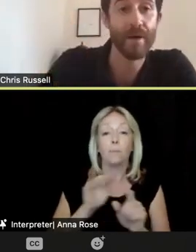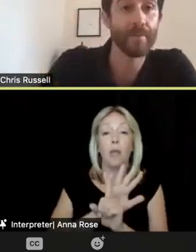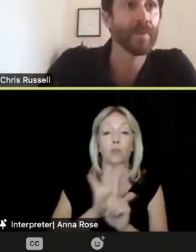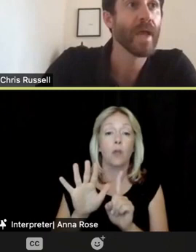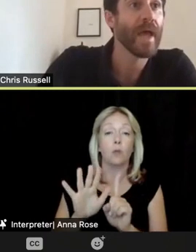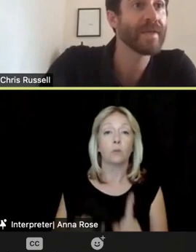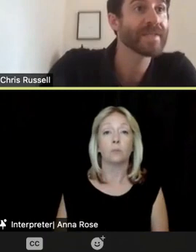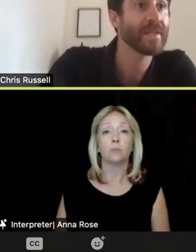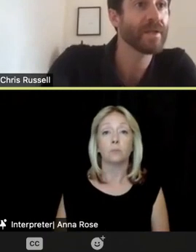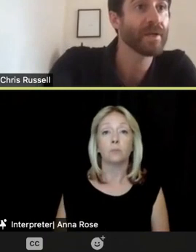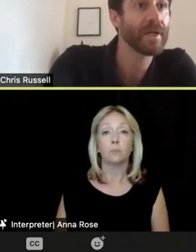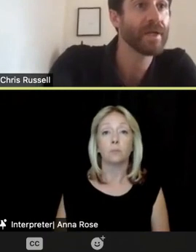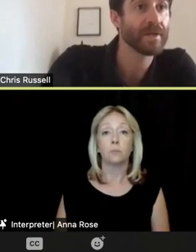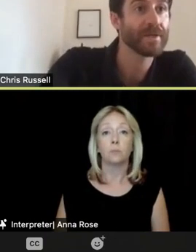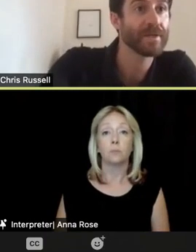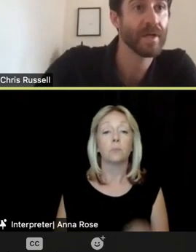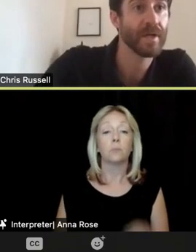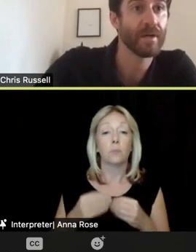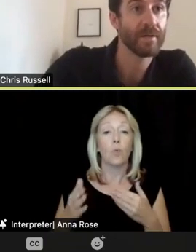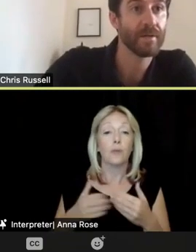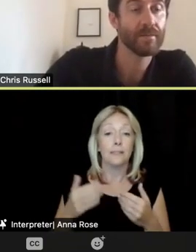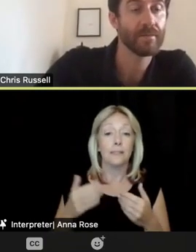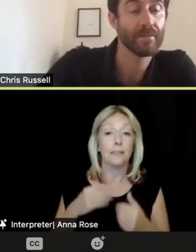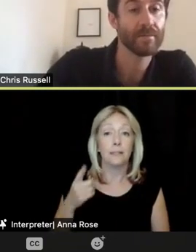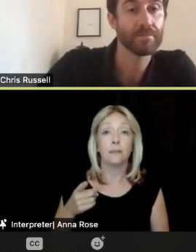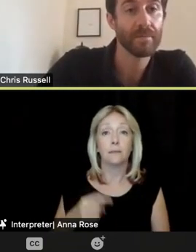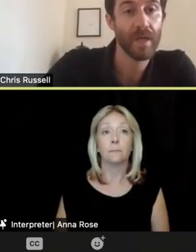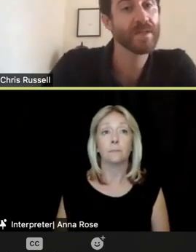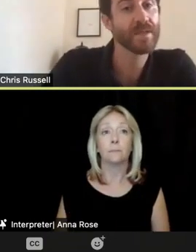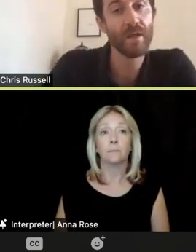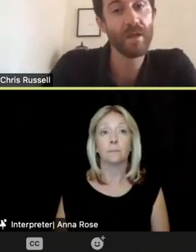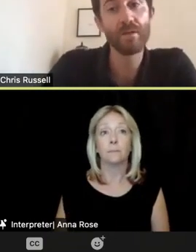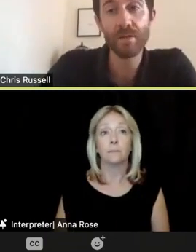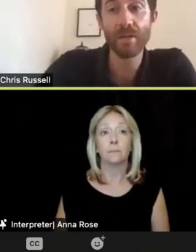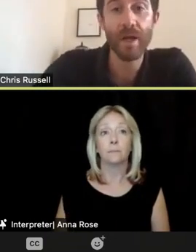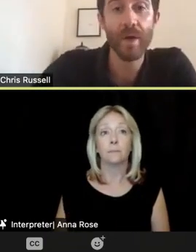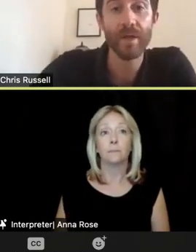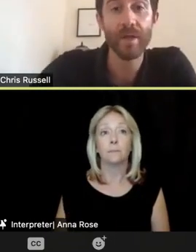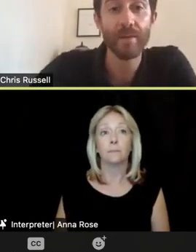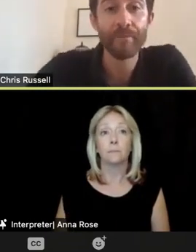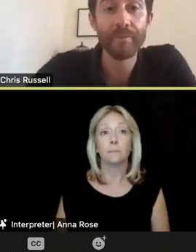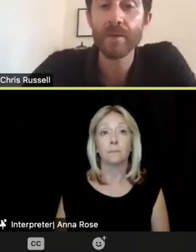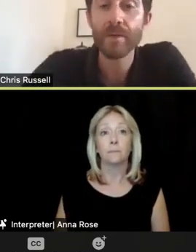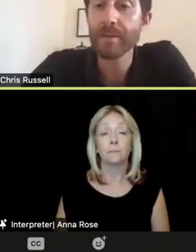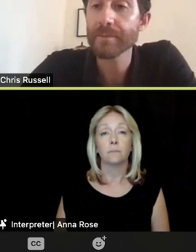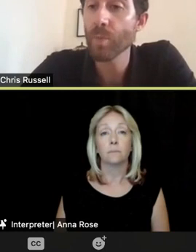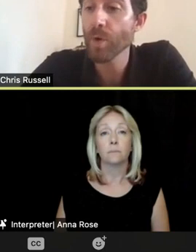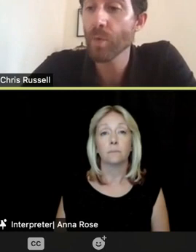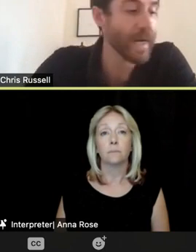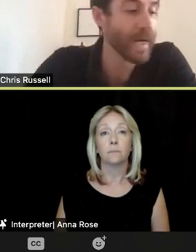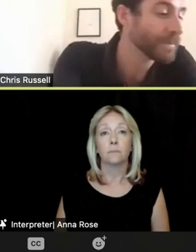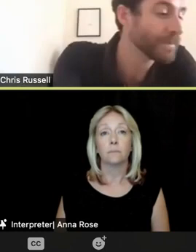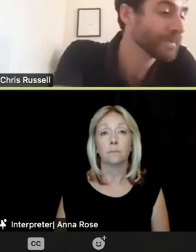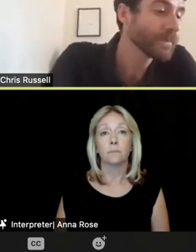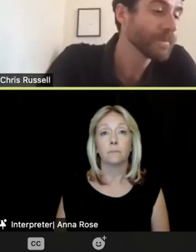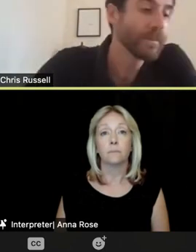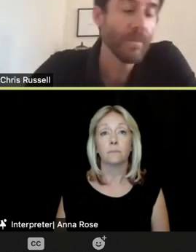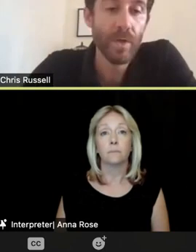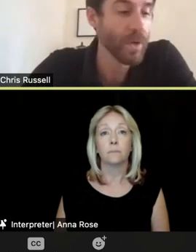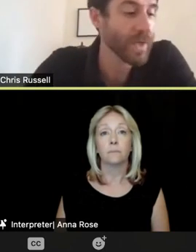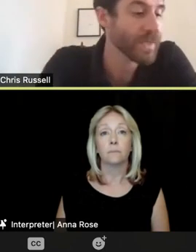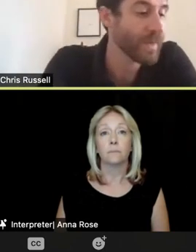box around them. And this is a little easier still. Okay, still not quite there. We're getting there.